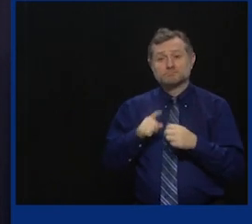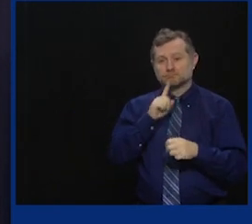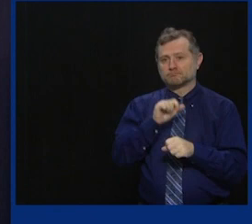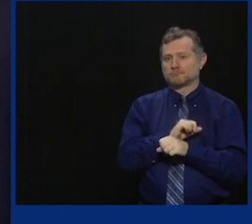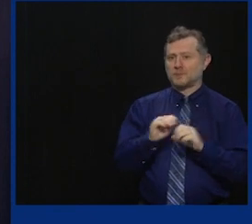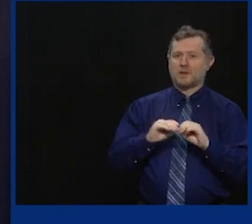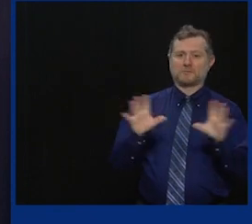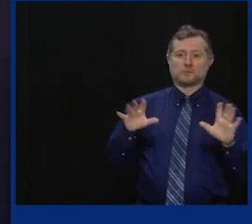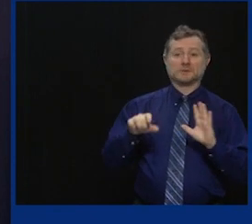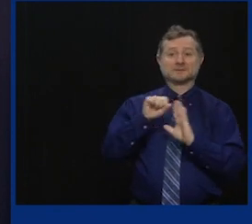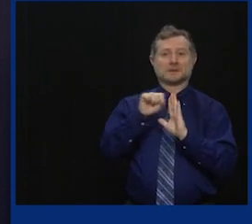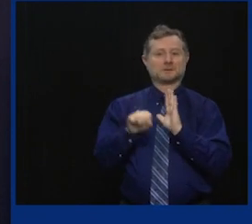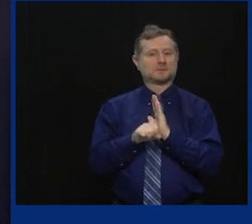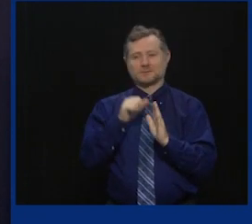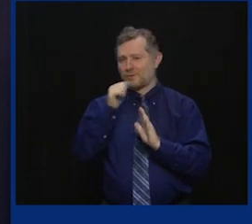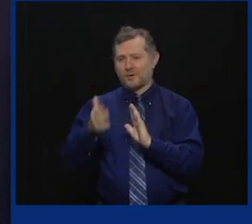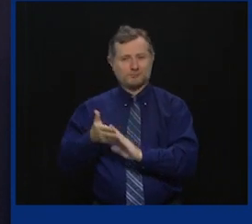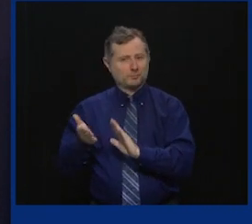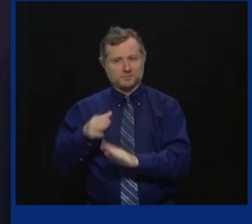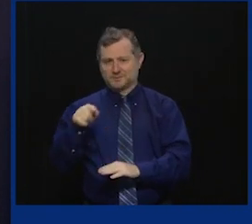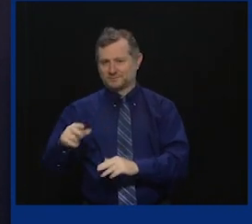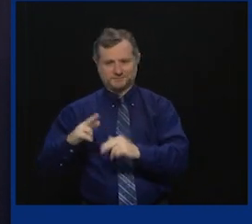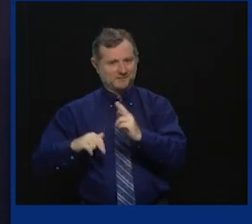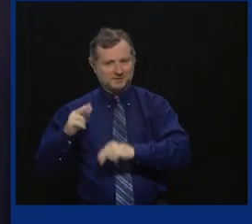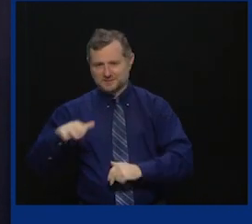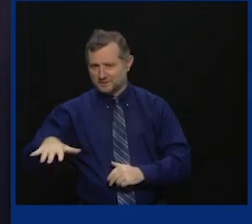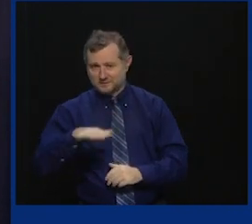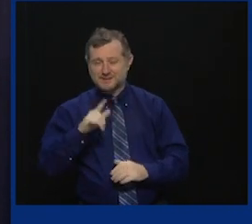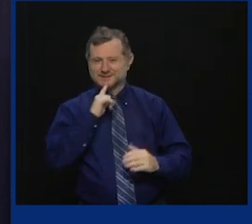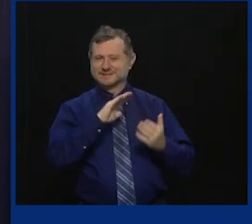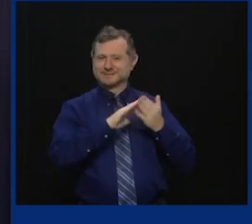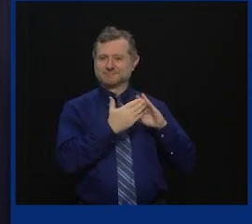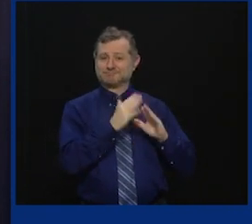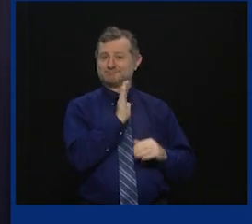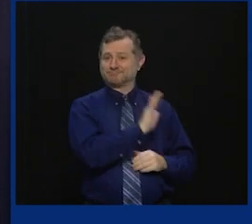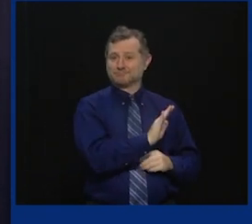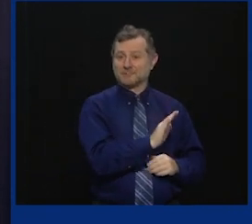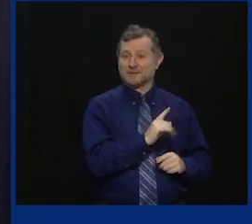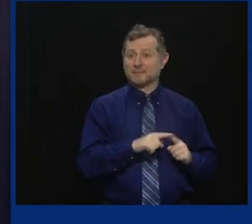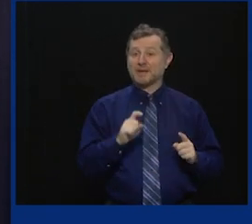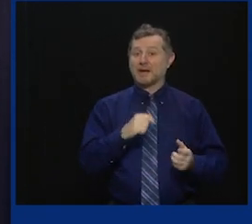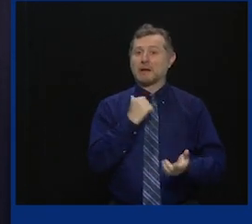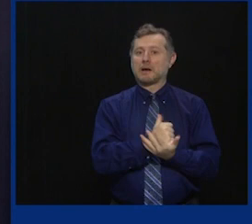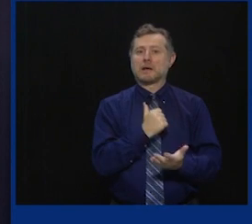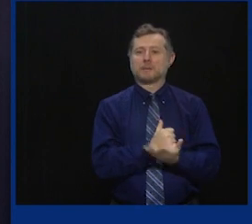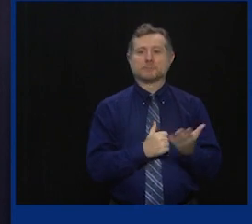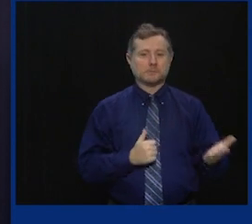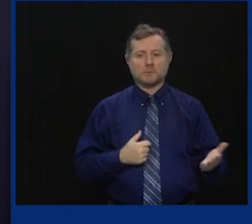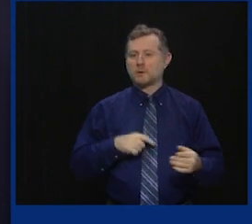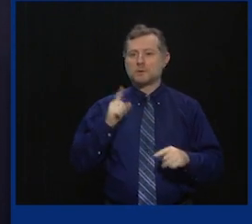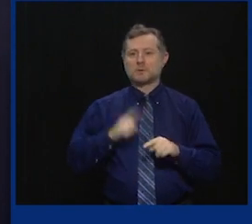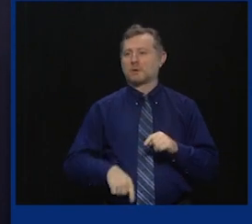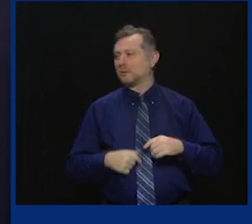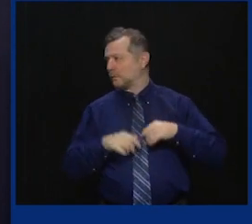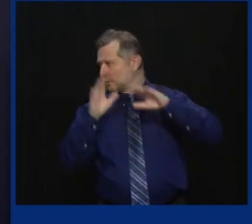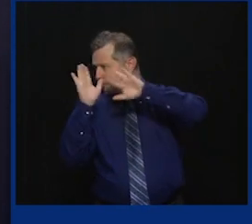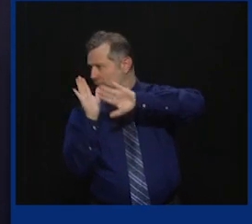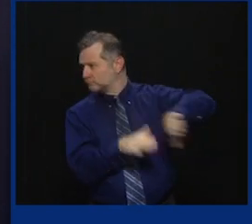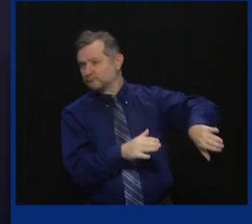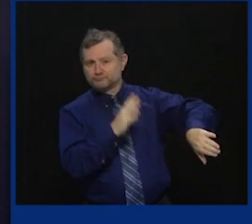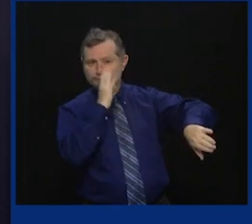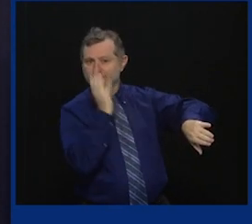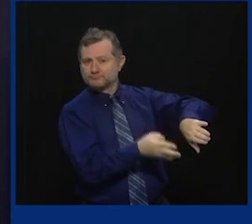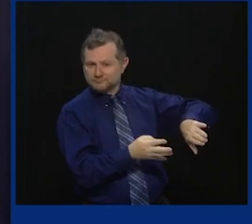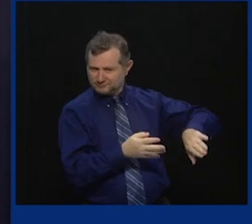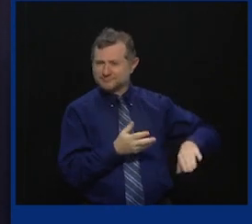It's a city-run facility. But when there's cries for help, it's very hard to just walk away and pretend you don't hear them. And these advocates